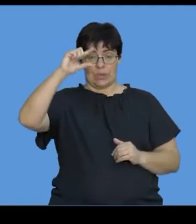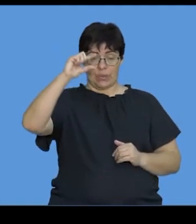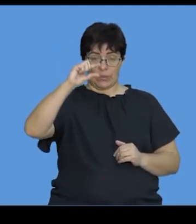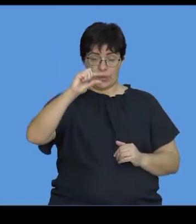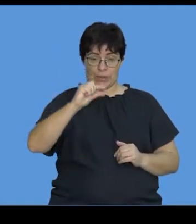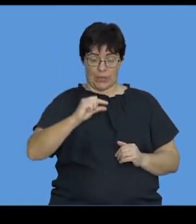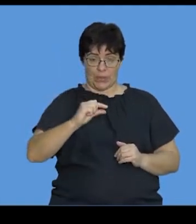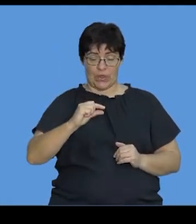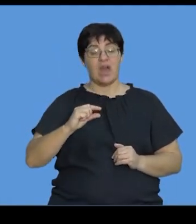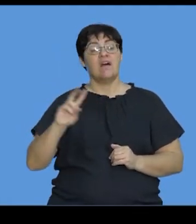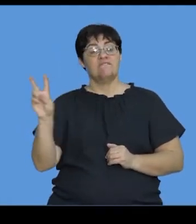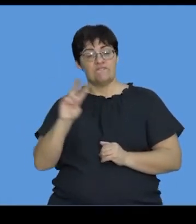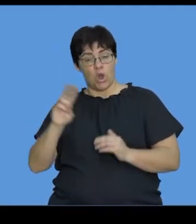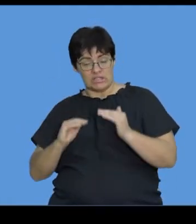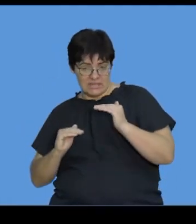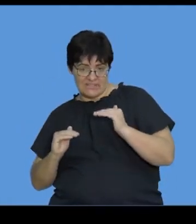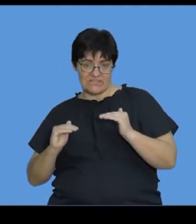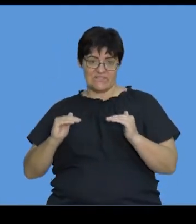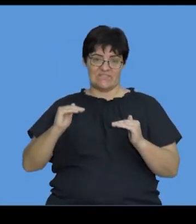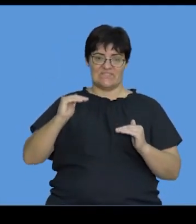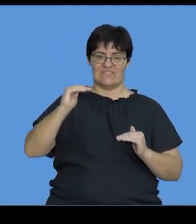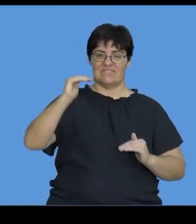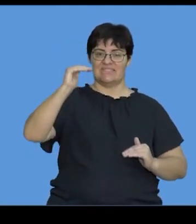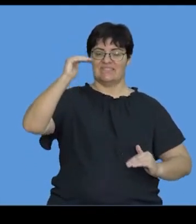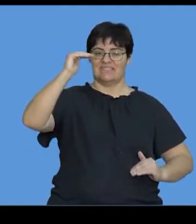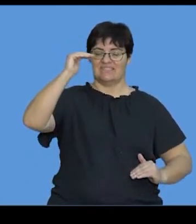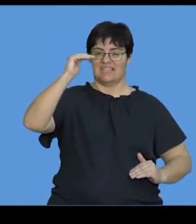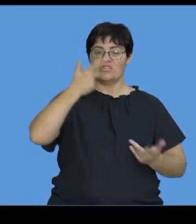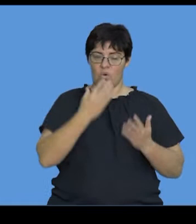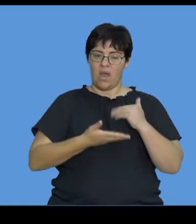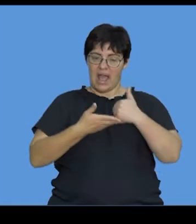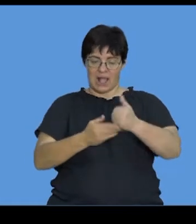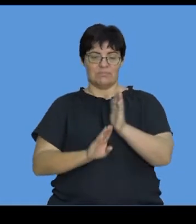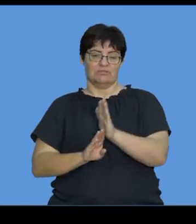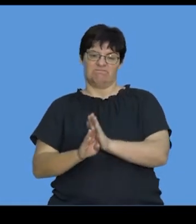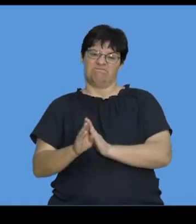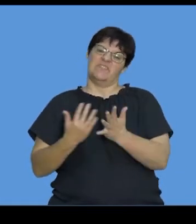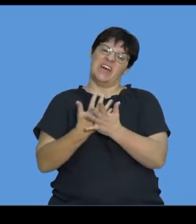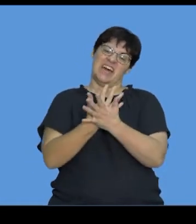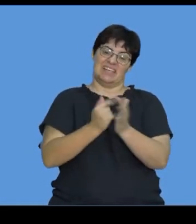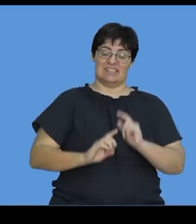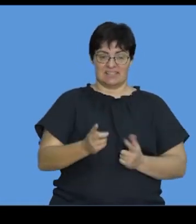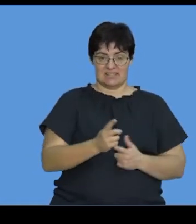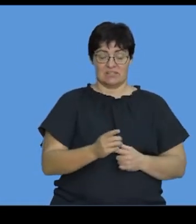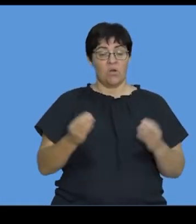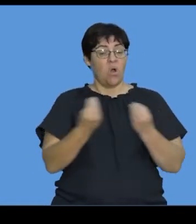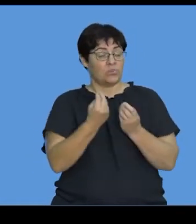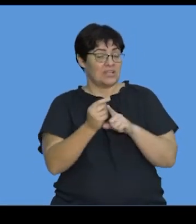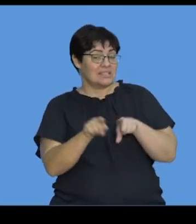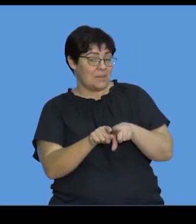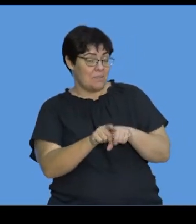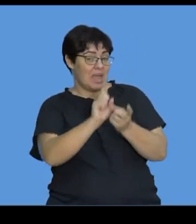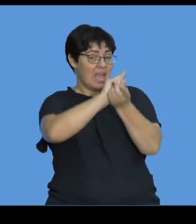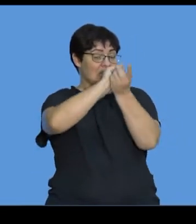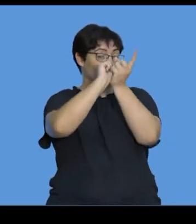gets smaller, the velocity can get bigger. So it helps it accelerate. So when an object like